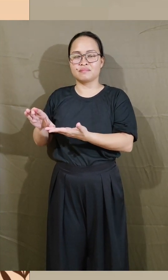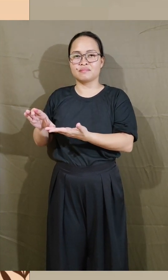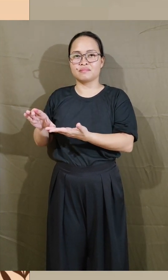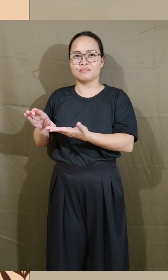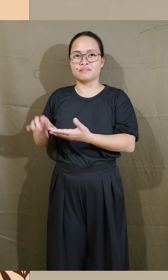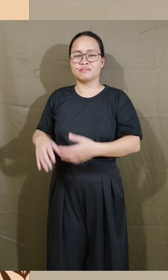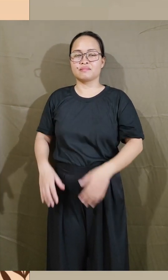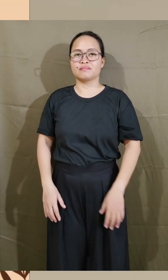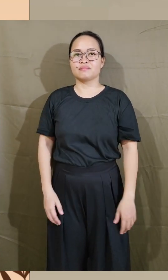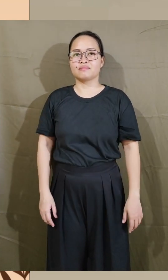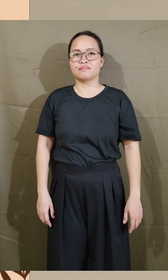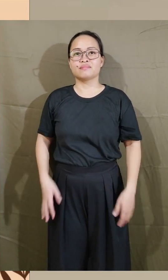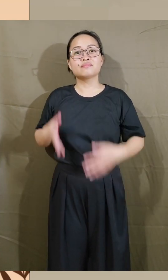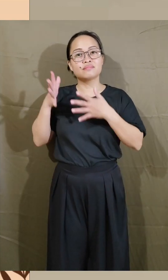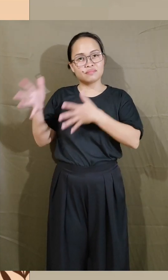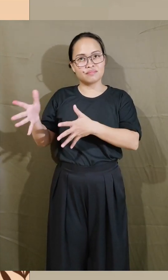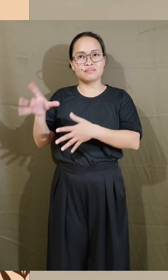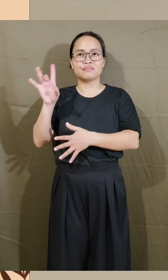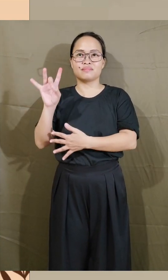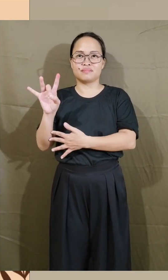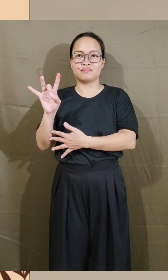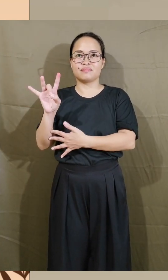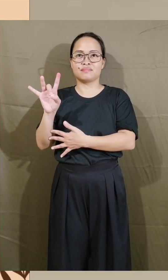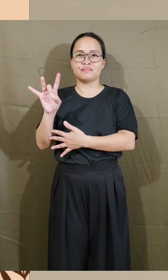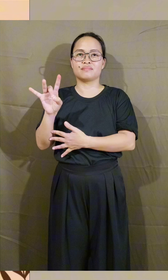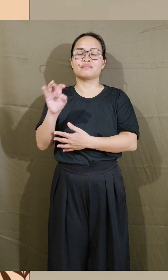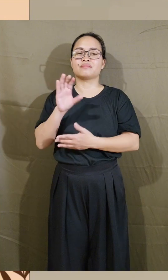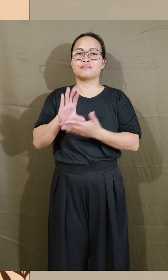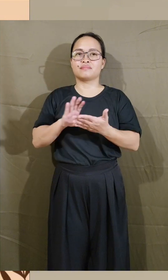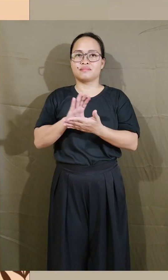with 8 cakes.